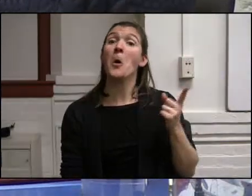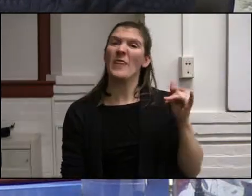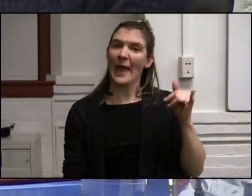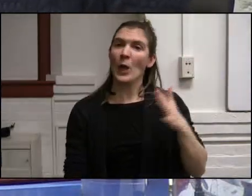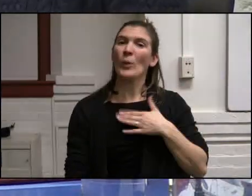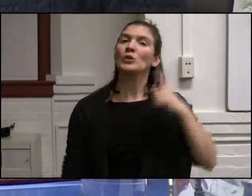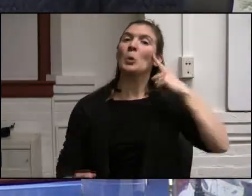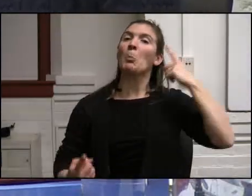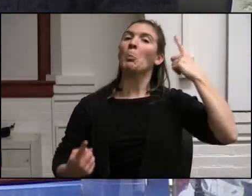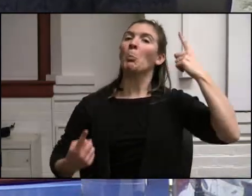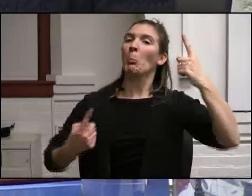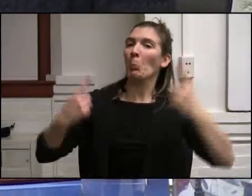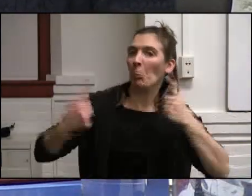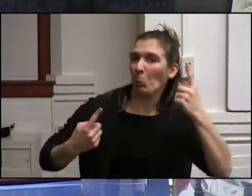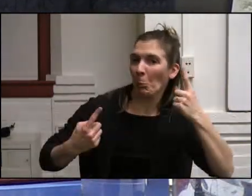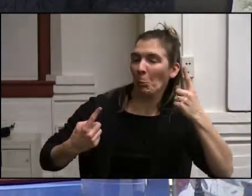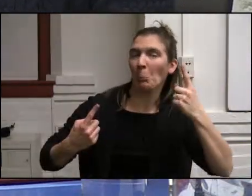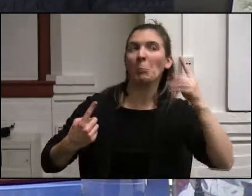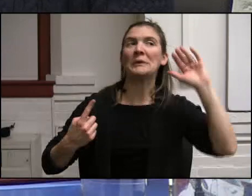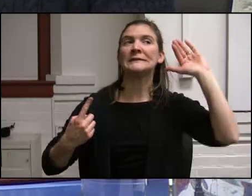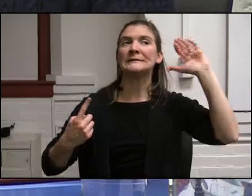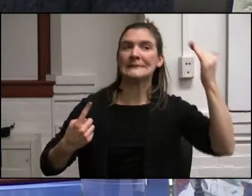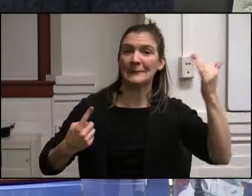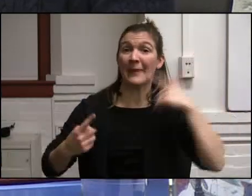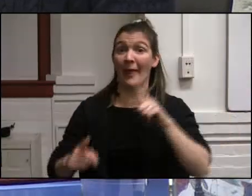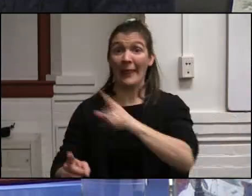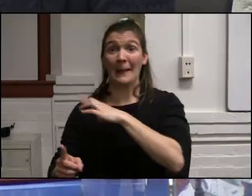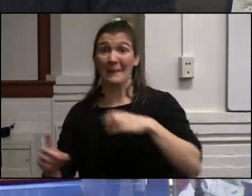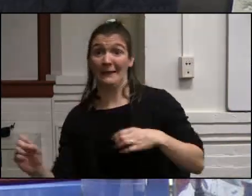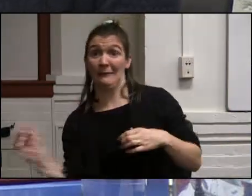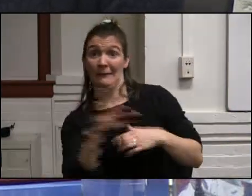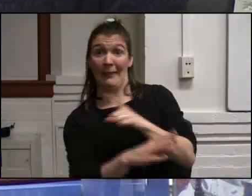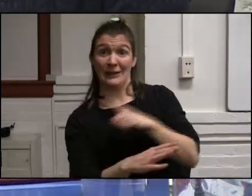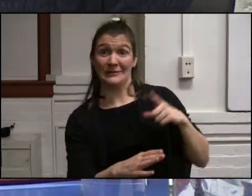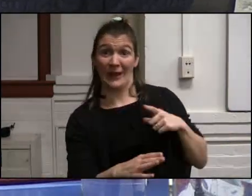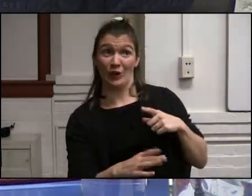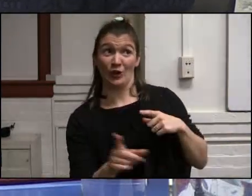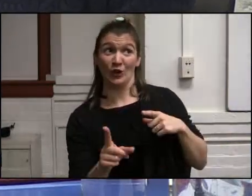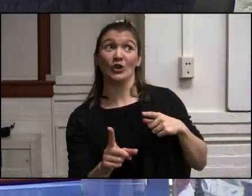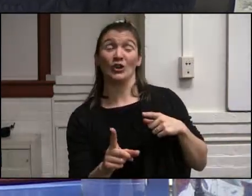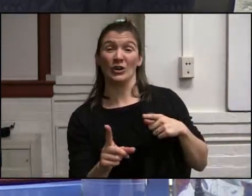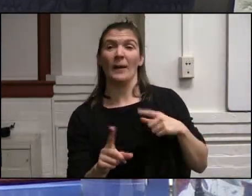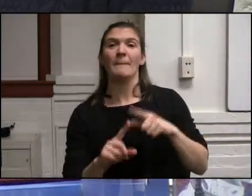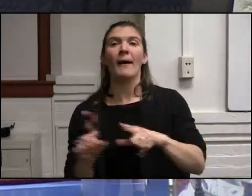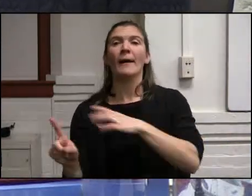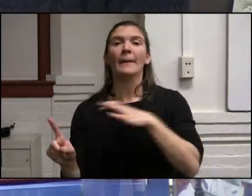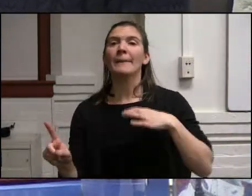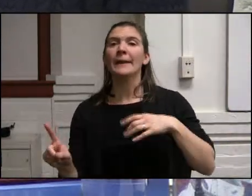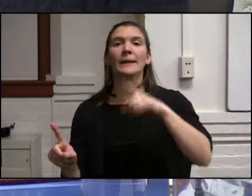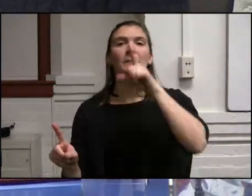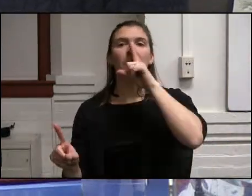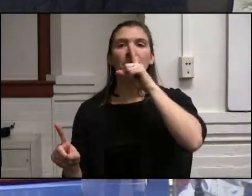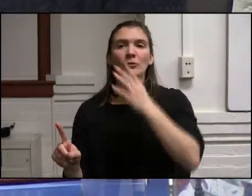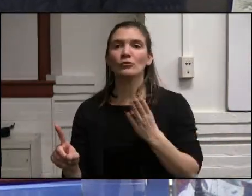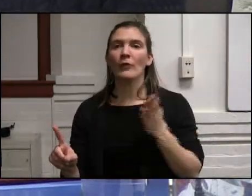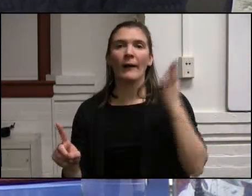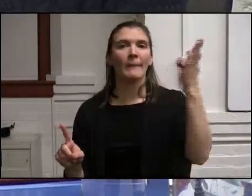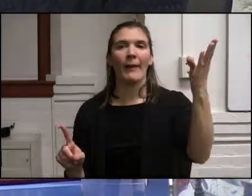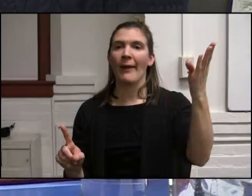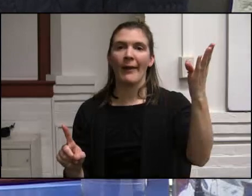consideration to the town's opinion in the report that that committee wrote to the legislature, but the committee decided not to